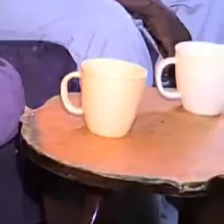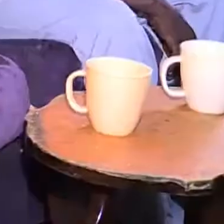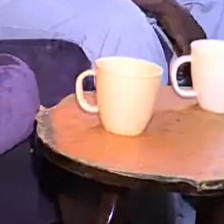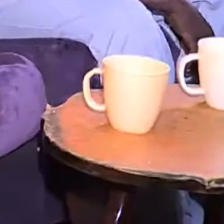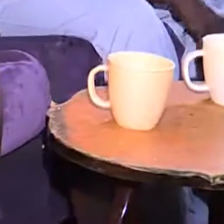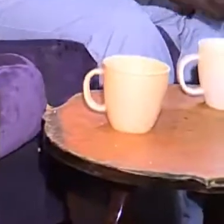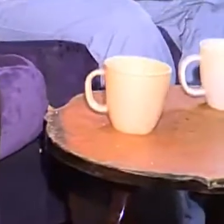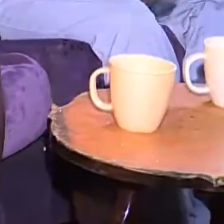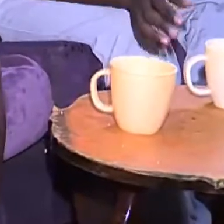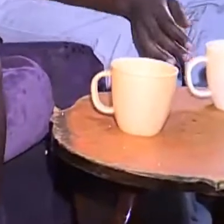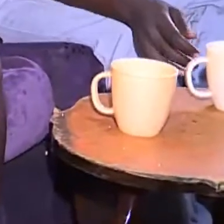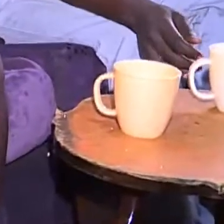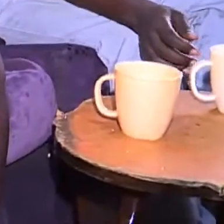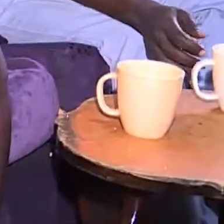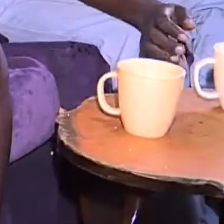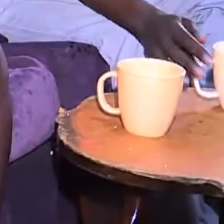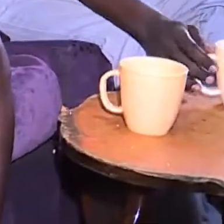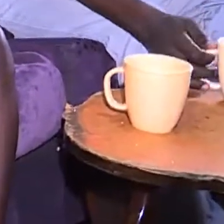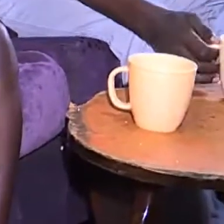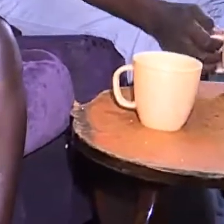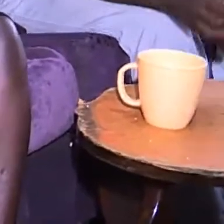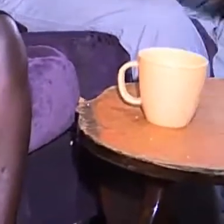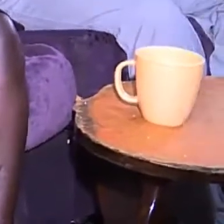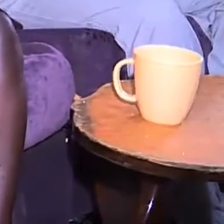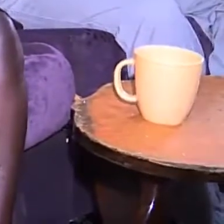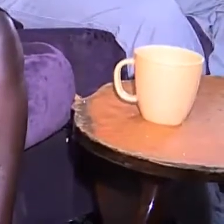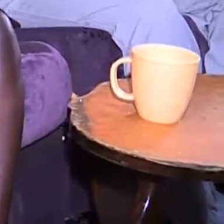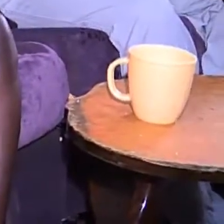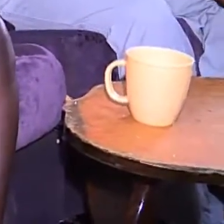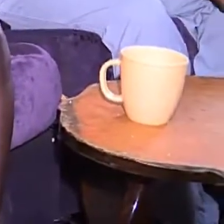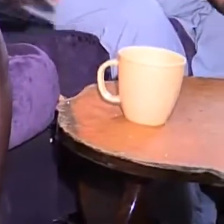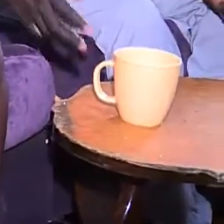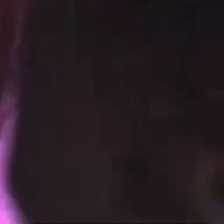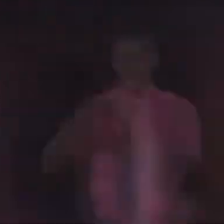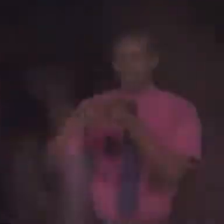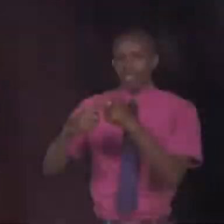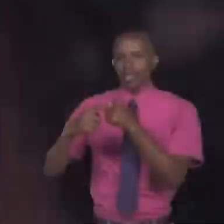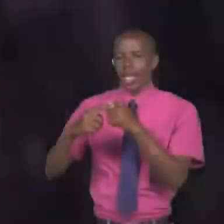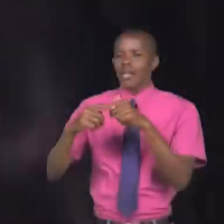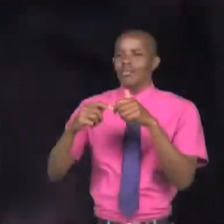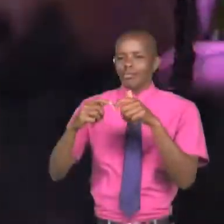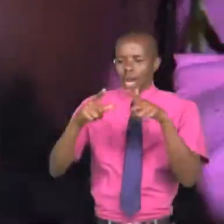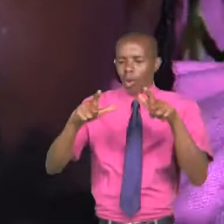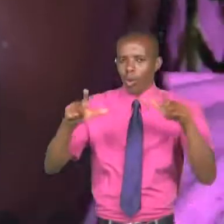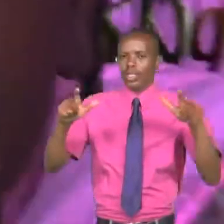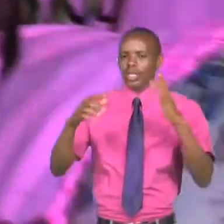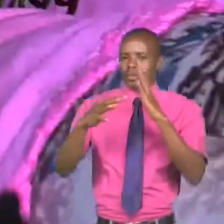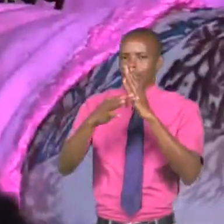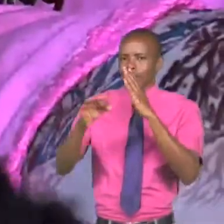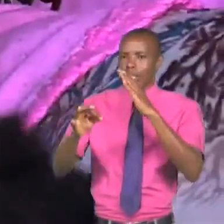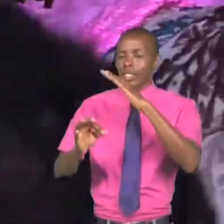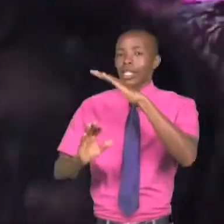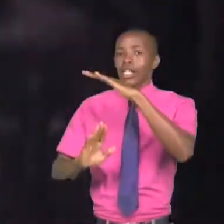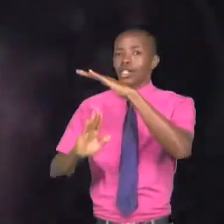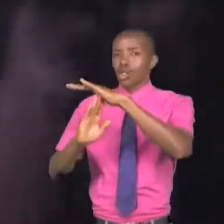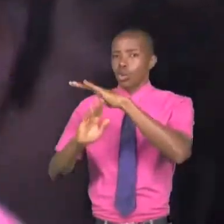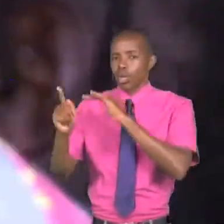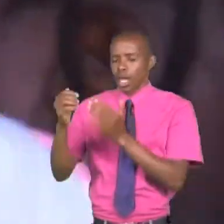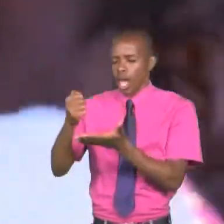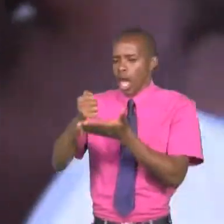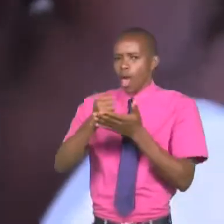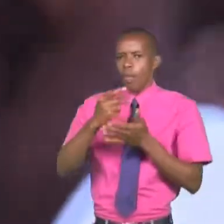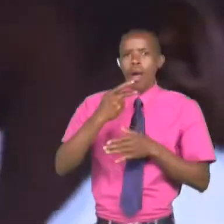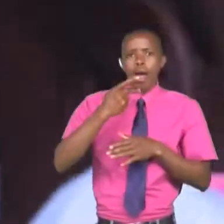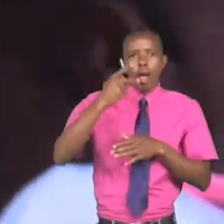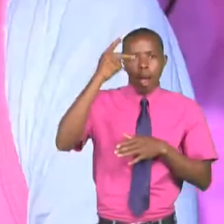lips. At the age of 6, Ella's sign language skill is already a top notch as she helps her parents